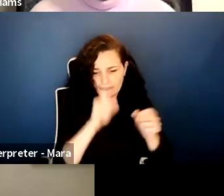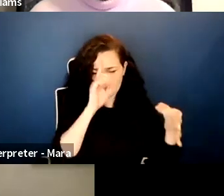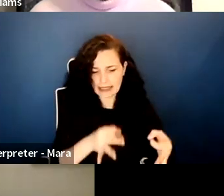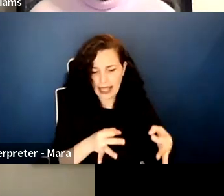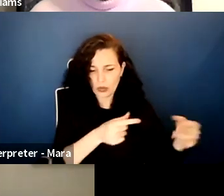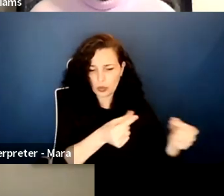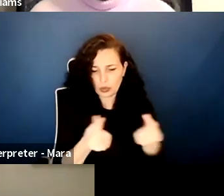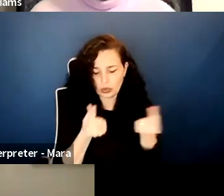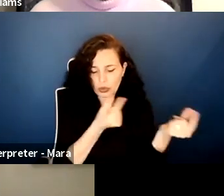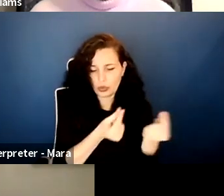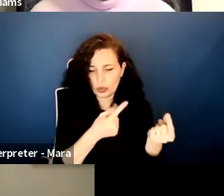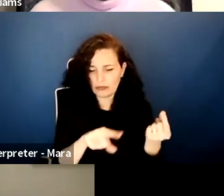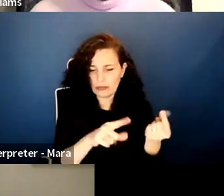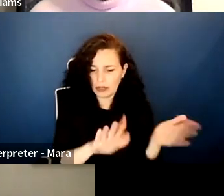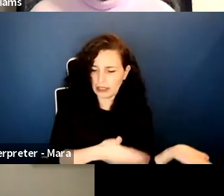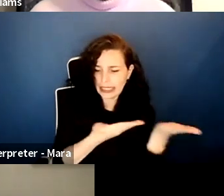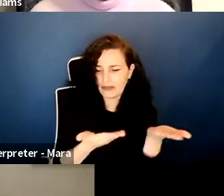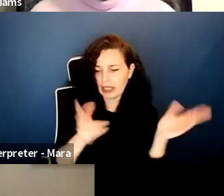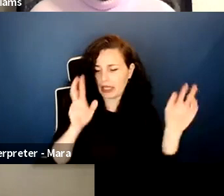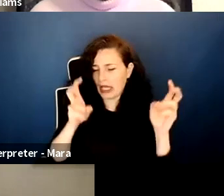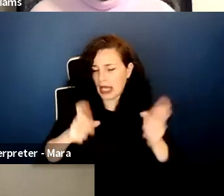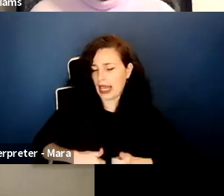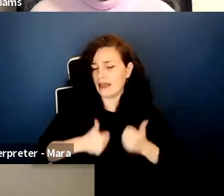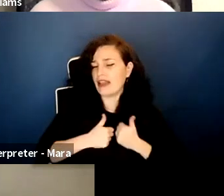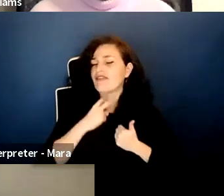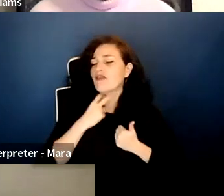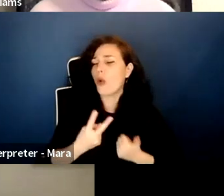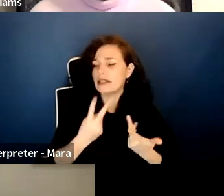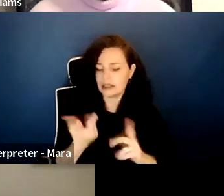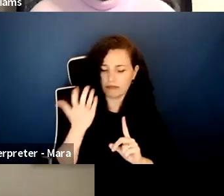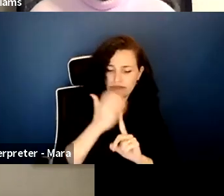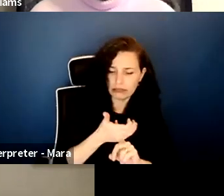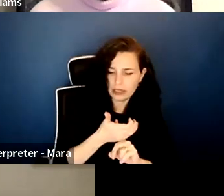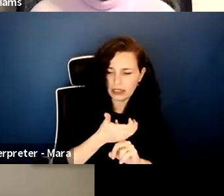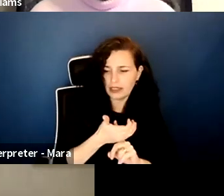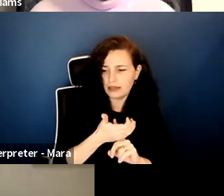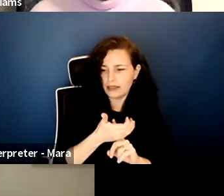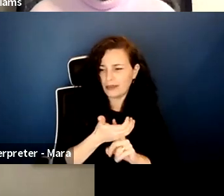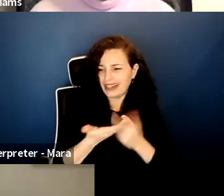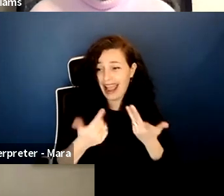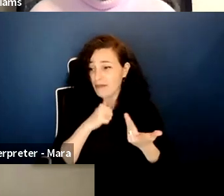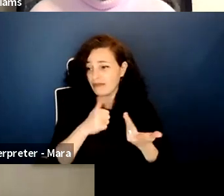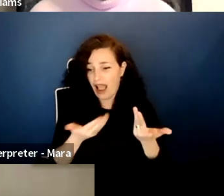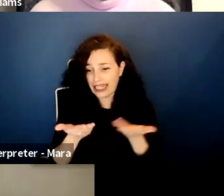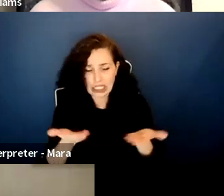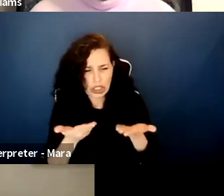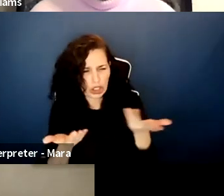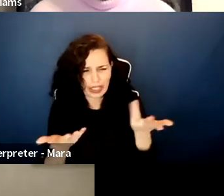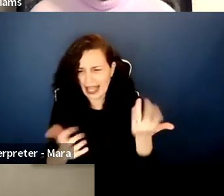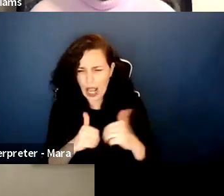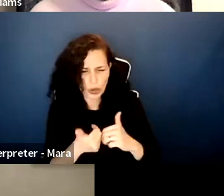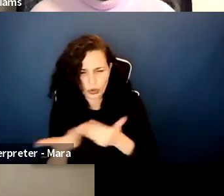living voice, but it might not be the direction. And I'm not there with you guys to hear, like Gabrielle, make this adjustment. How would